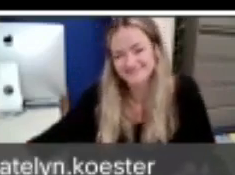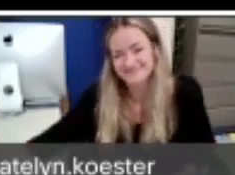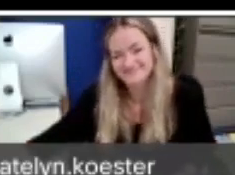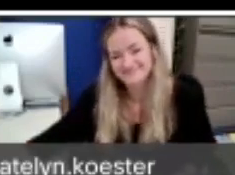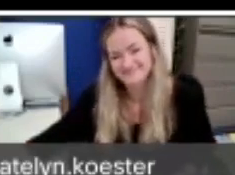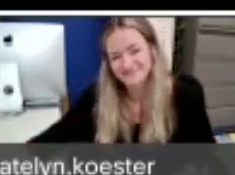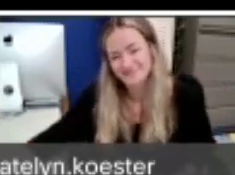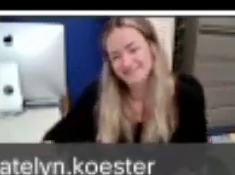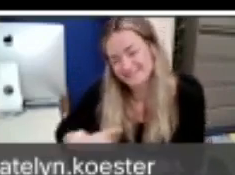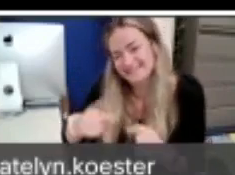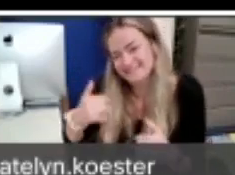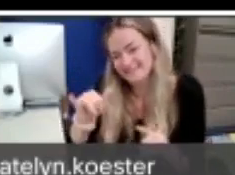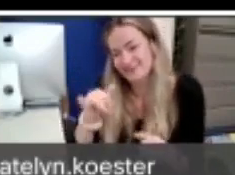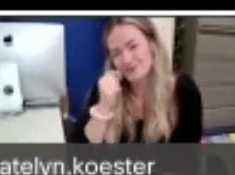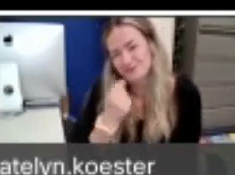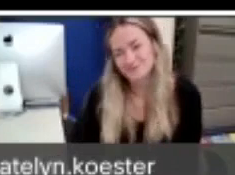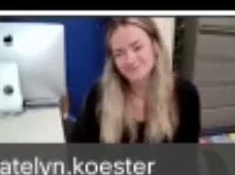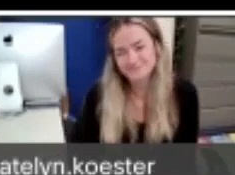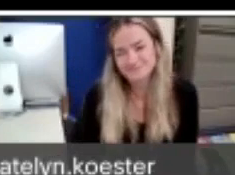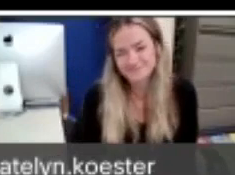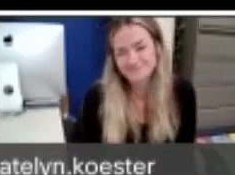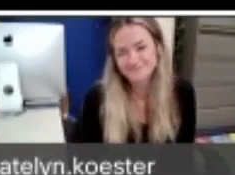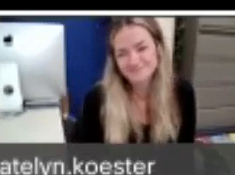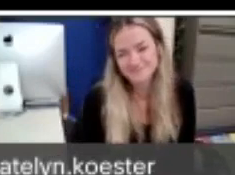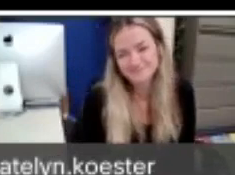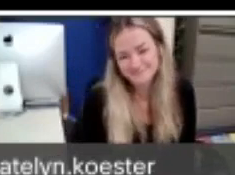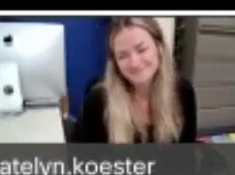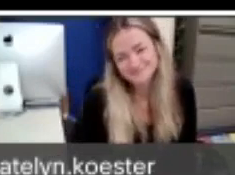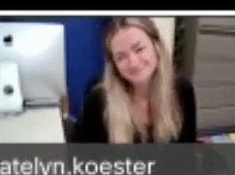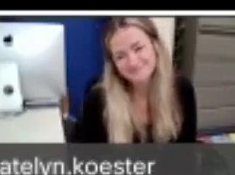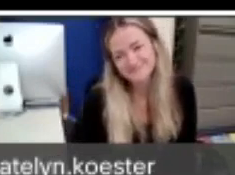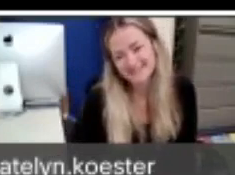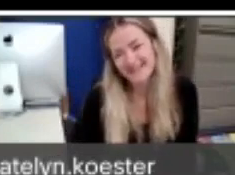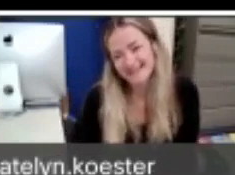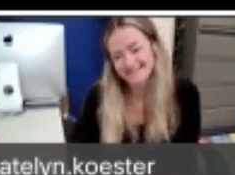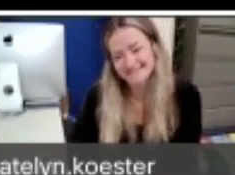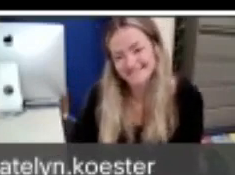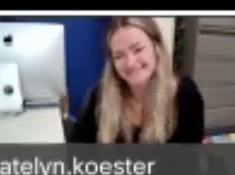It's interesting. Fun fact, but it's still really cool.